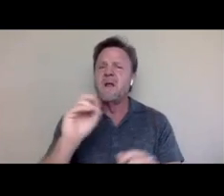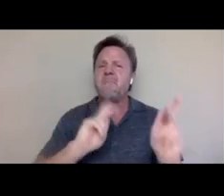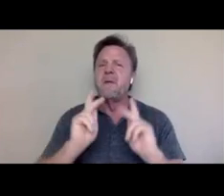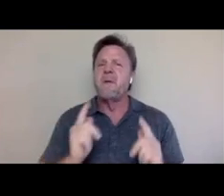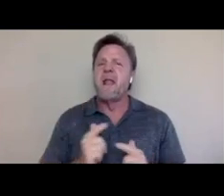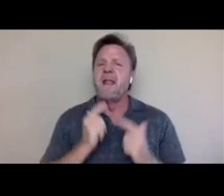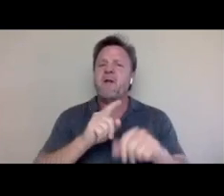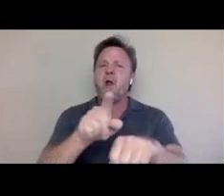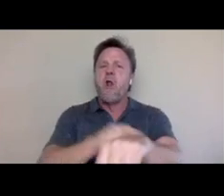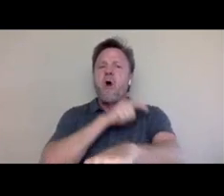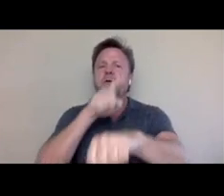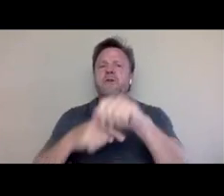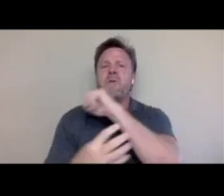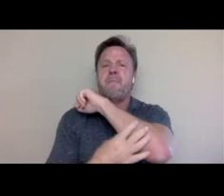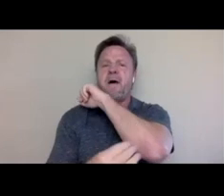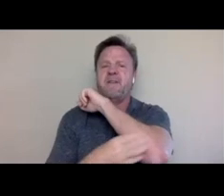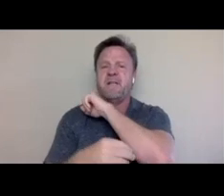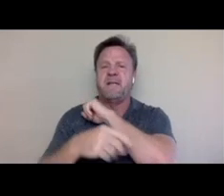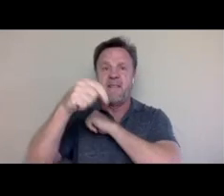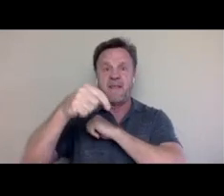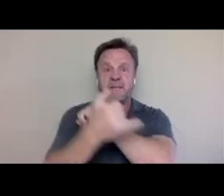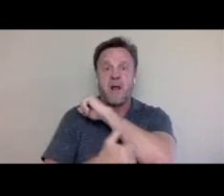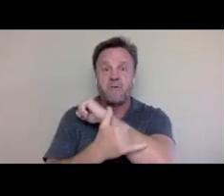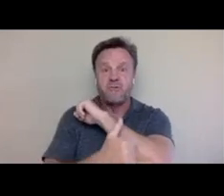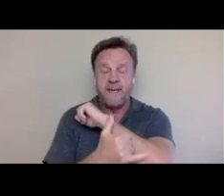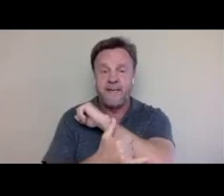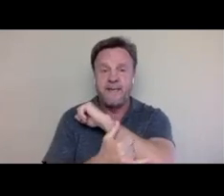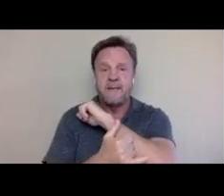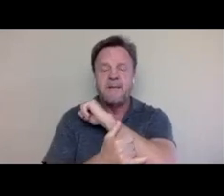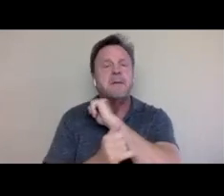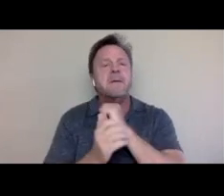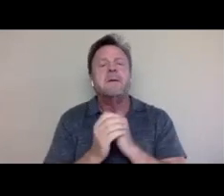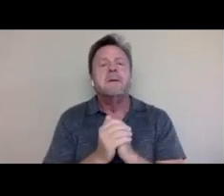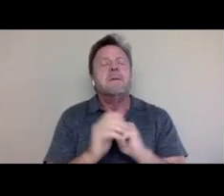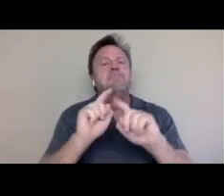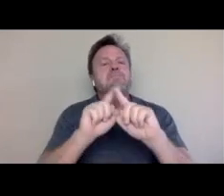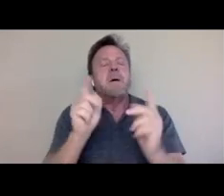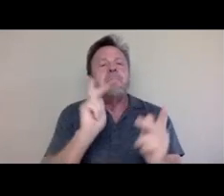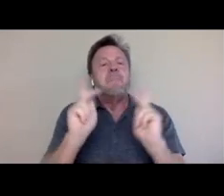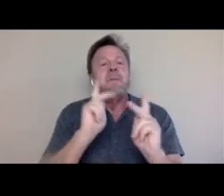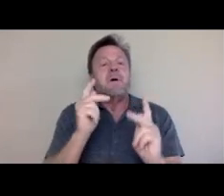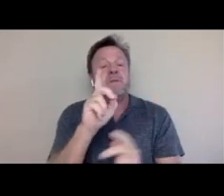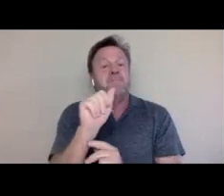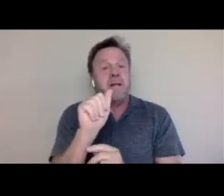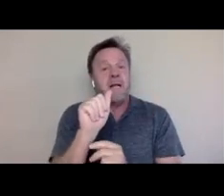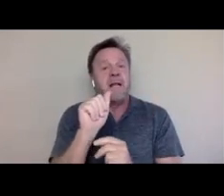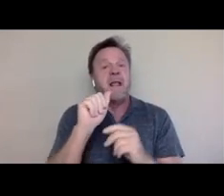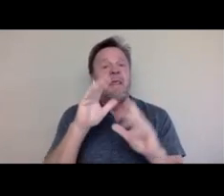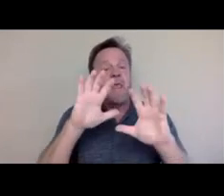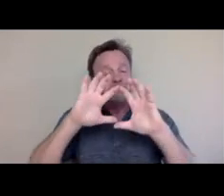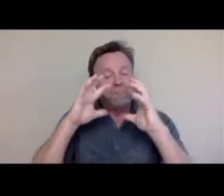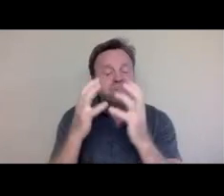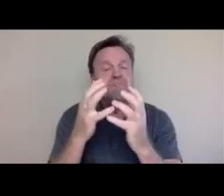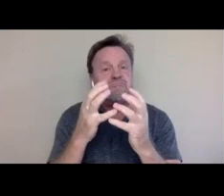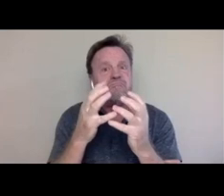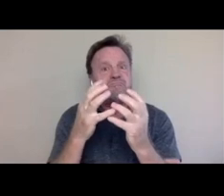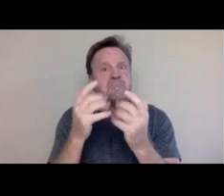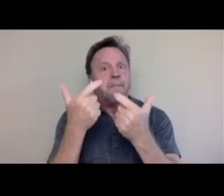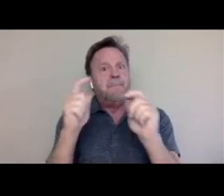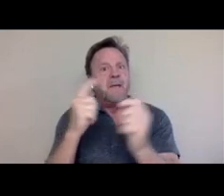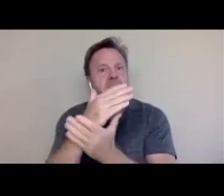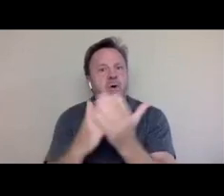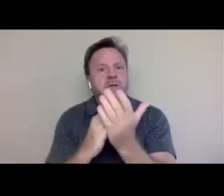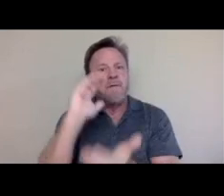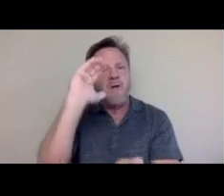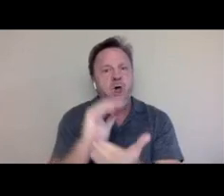long-term poverty in this country. Although people with disabilities make up a significant portion of low and